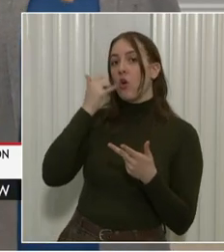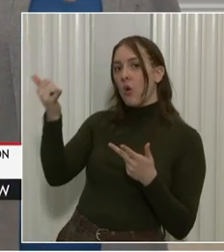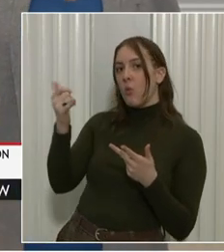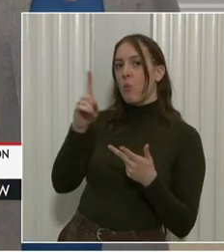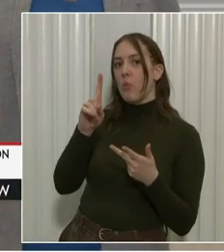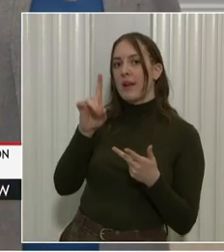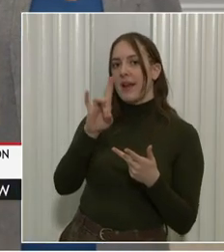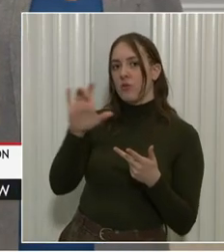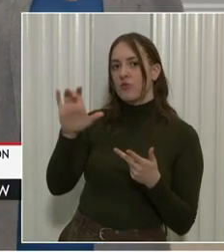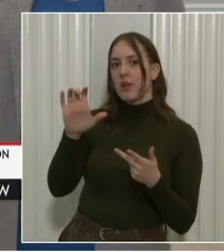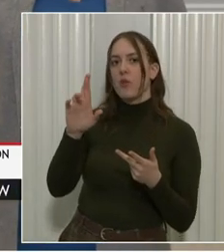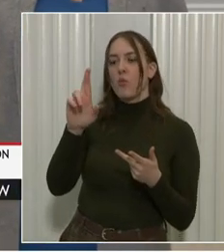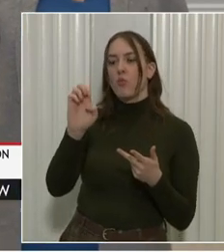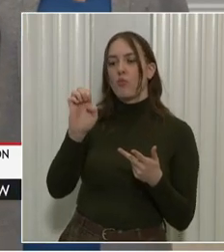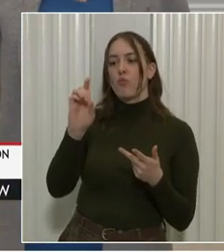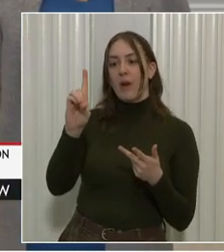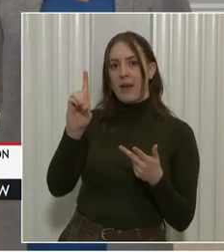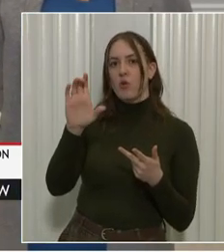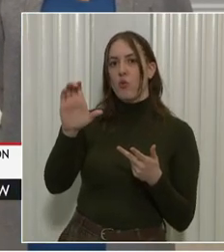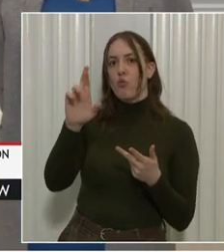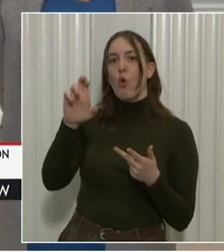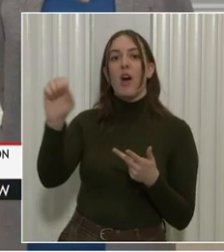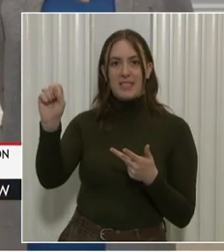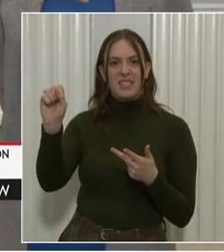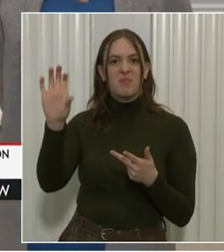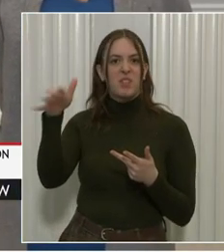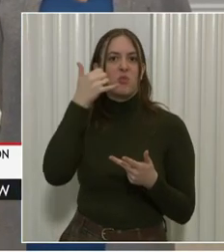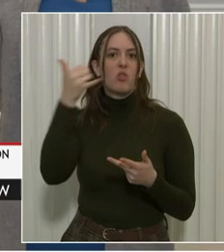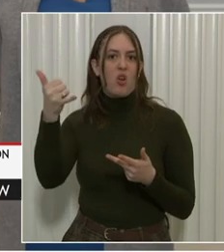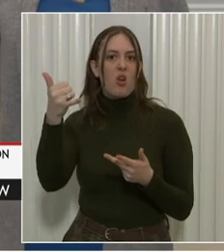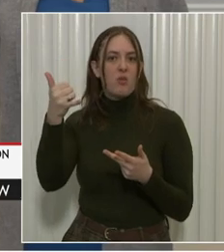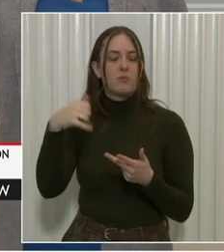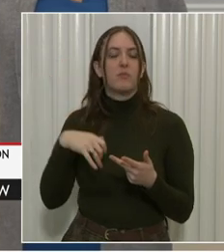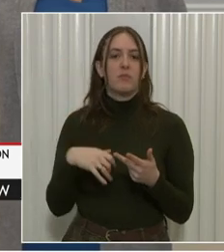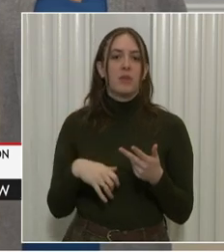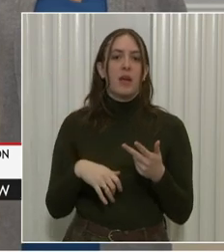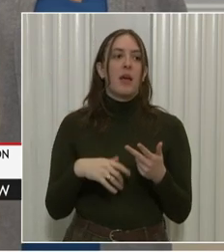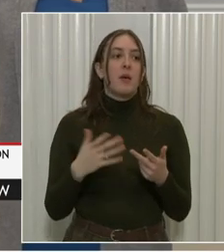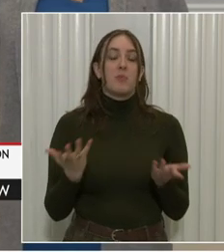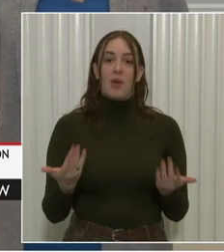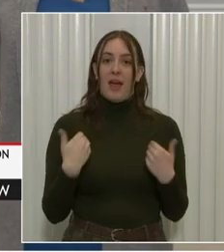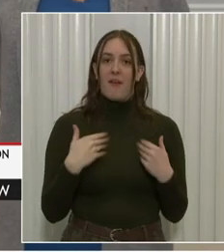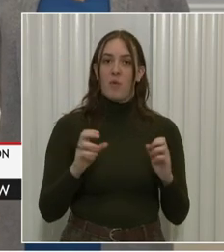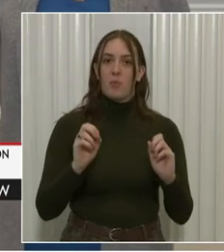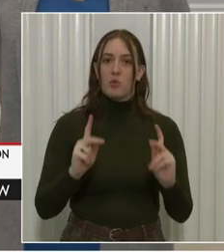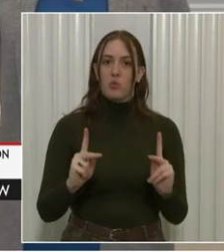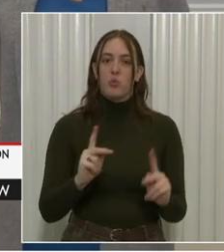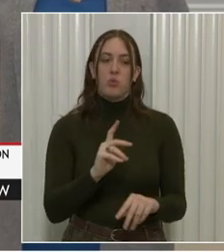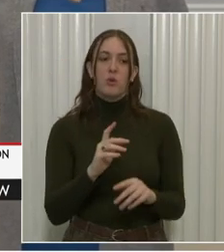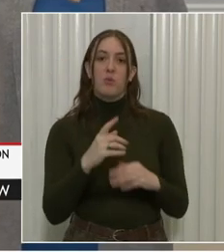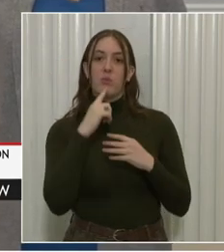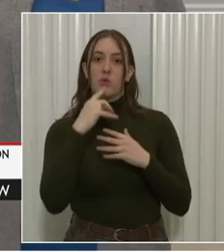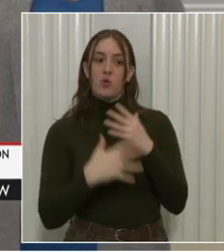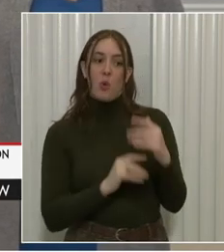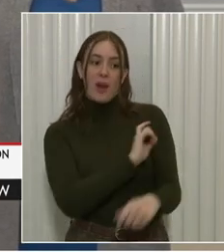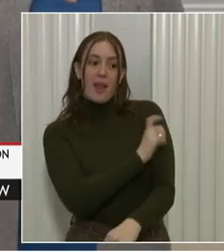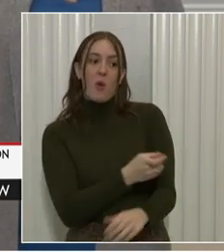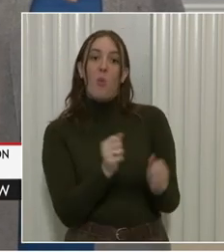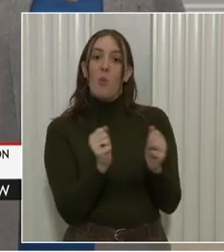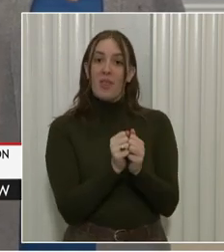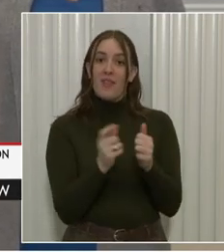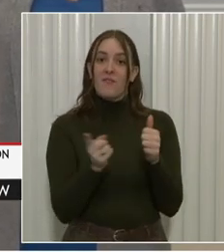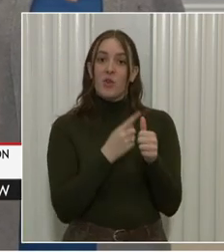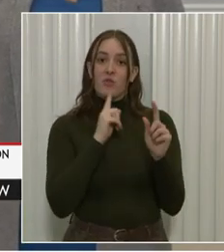as Mayor Bowser mentioned, there's an opportunity for the community to donate alongside our DC first responders on February